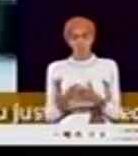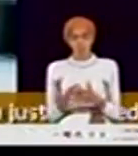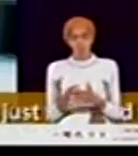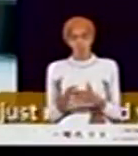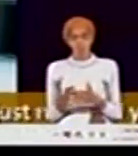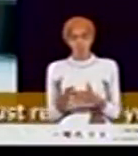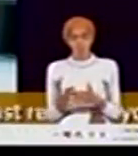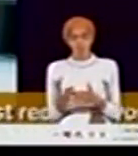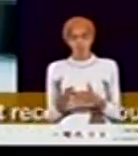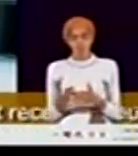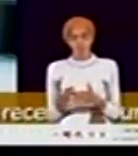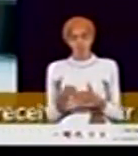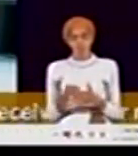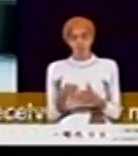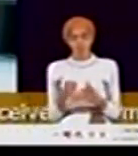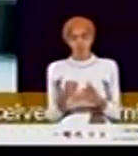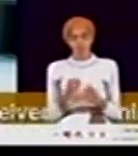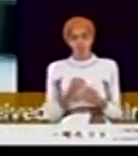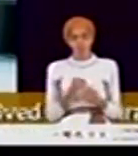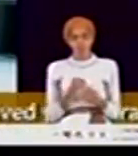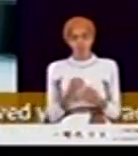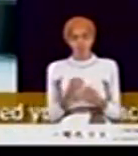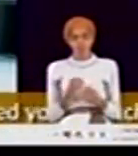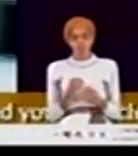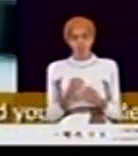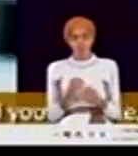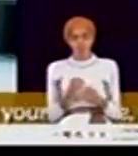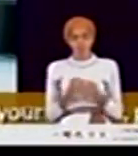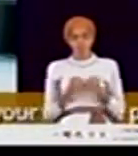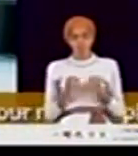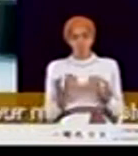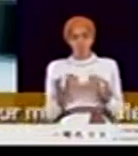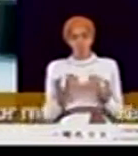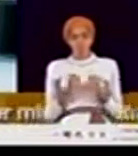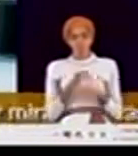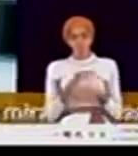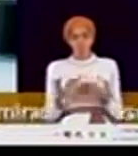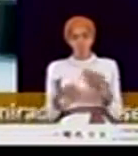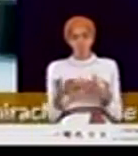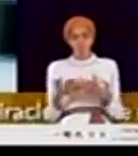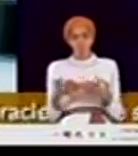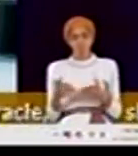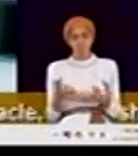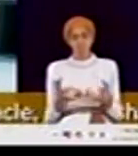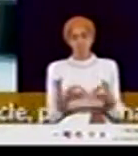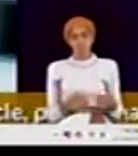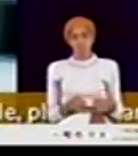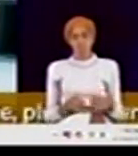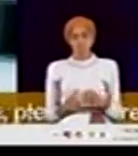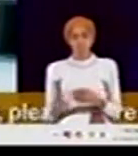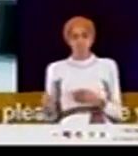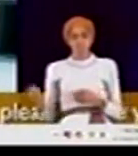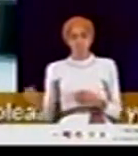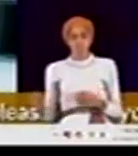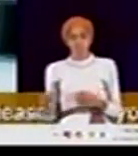because I was shocked, so all those wound and all these things just happened to me. After